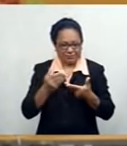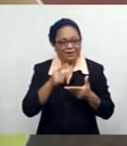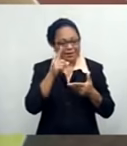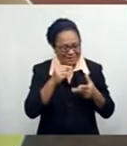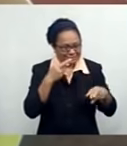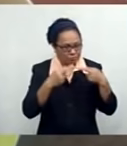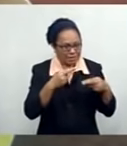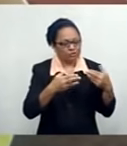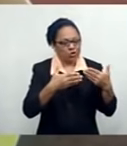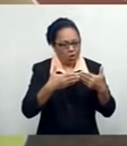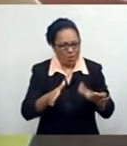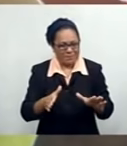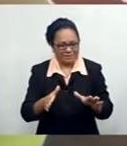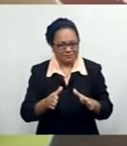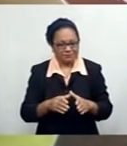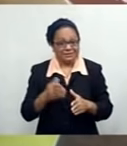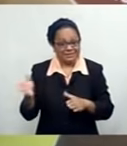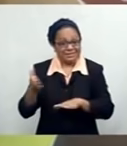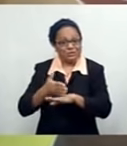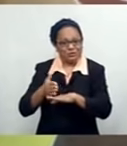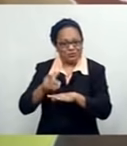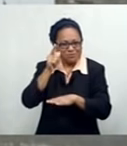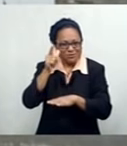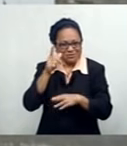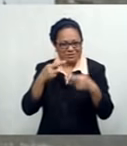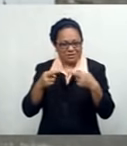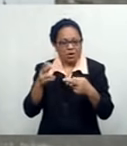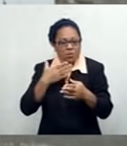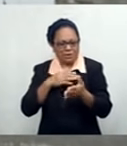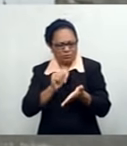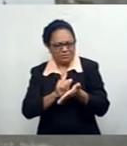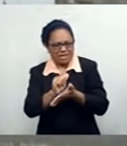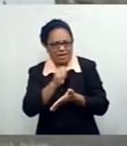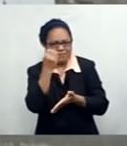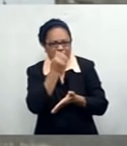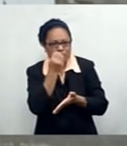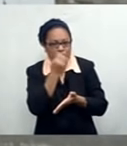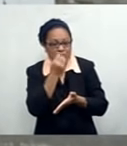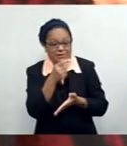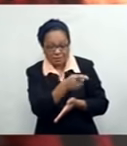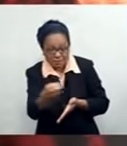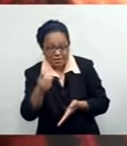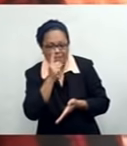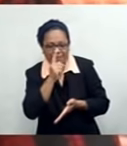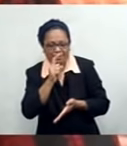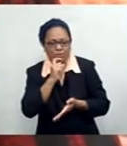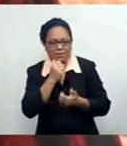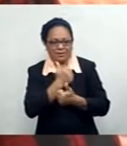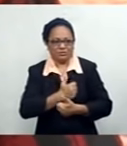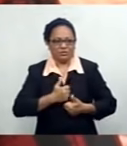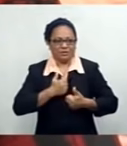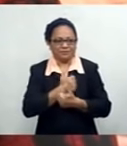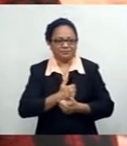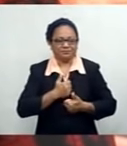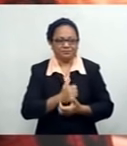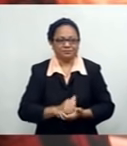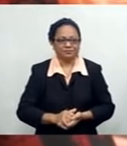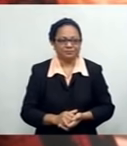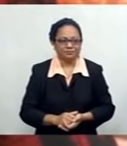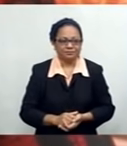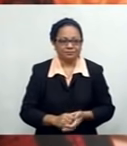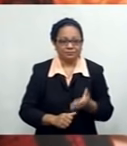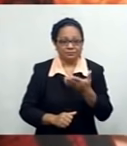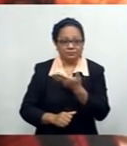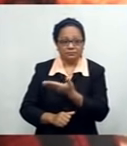restaurant here. The new restaurant owner aims to serve food that would cater for everyone's need. All wireless food over